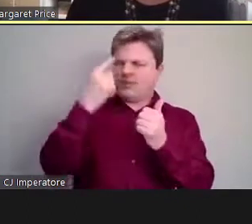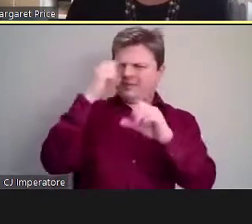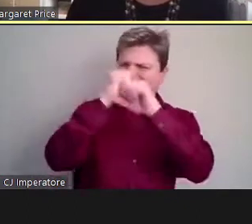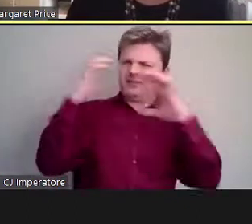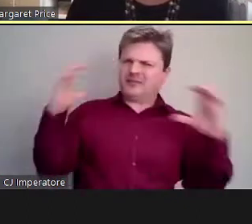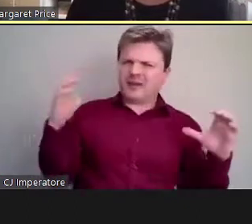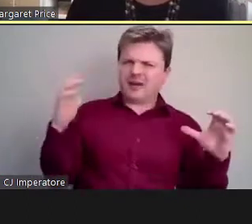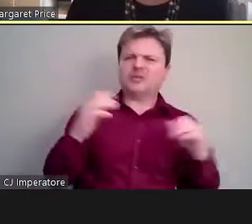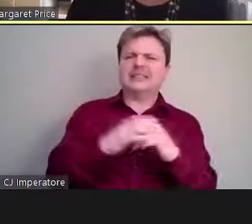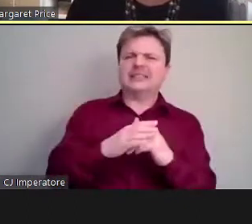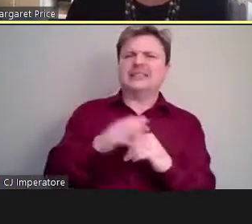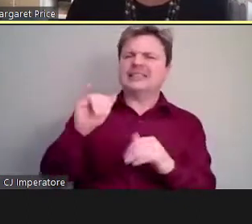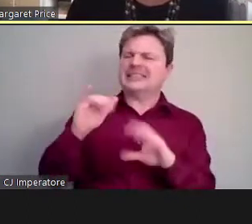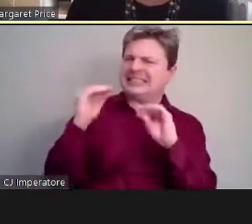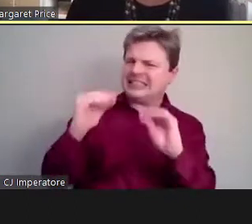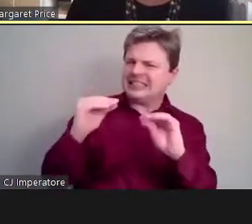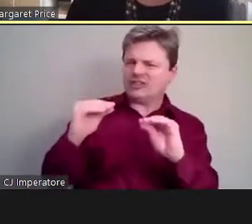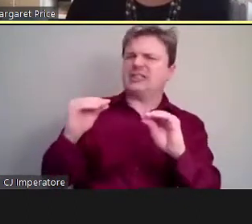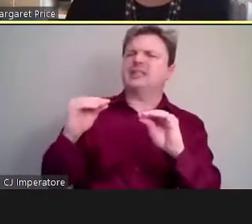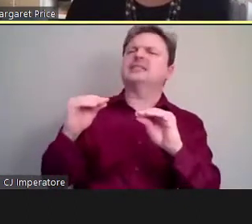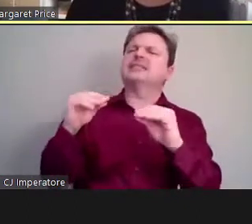pedagogical space, teaching space.